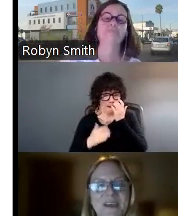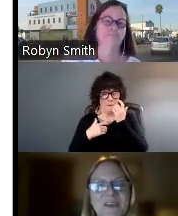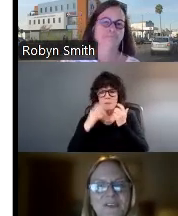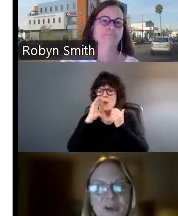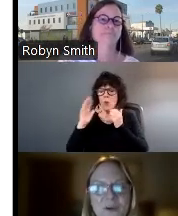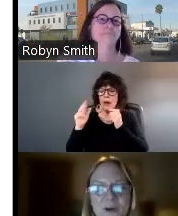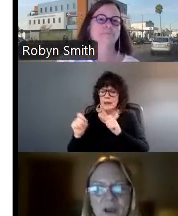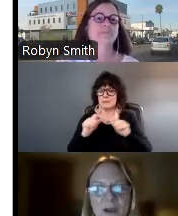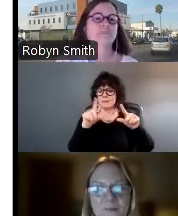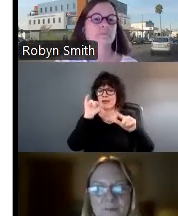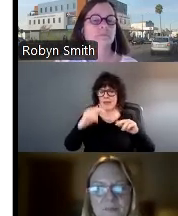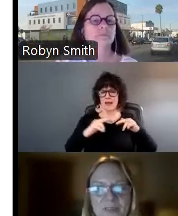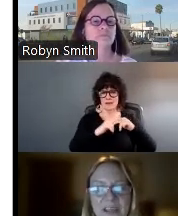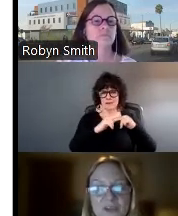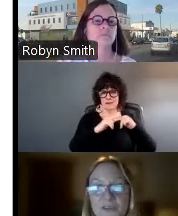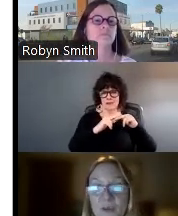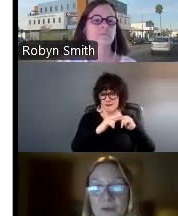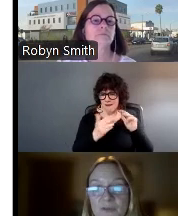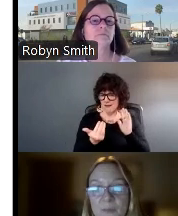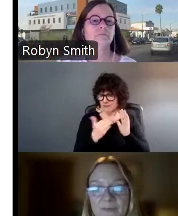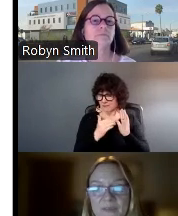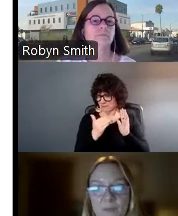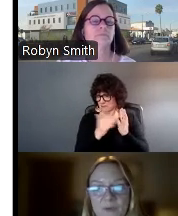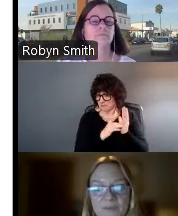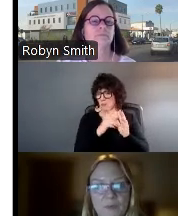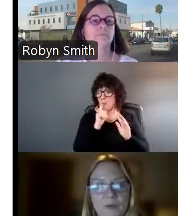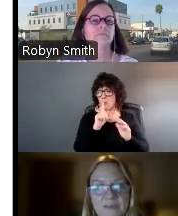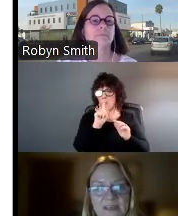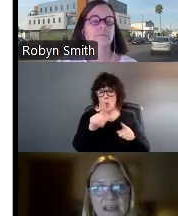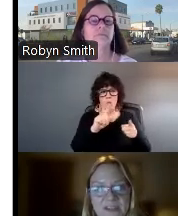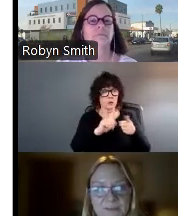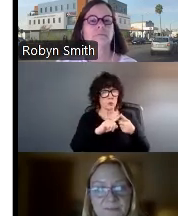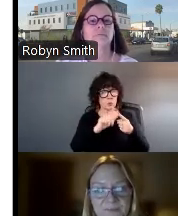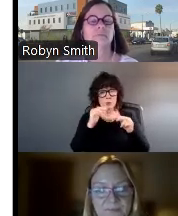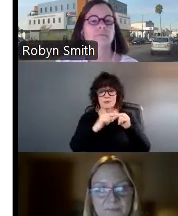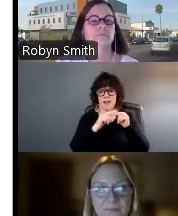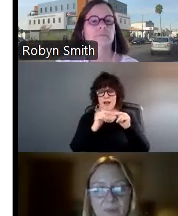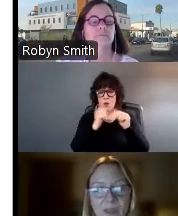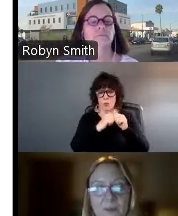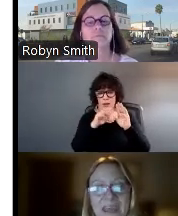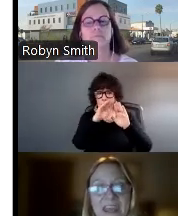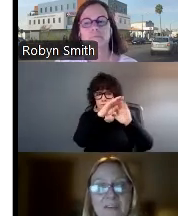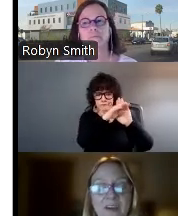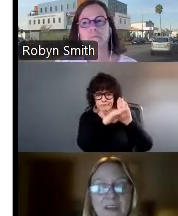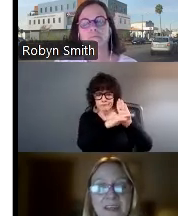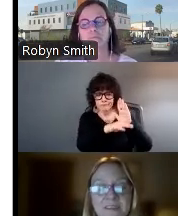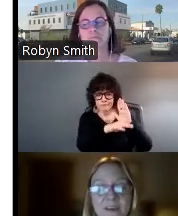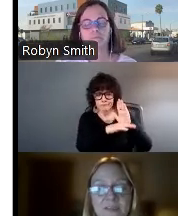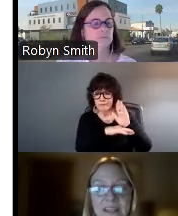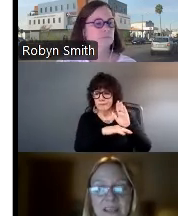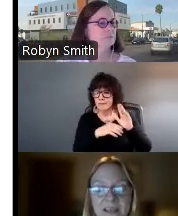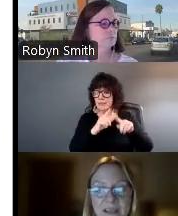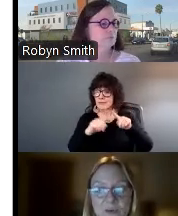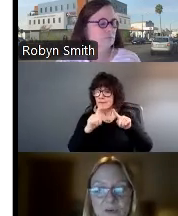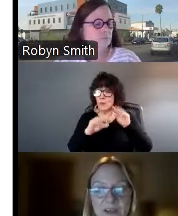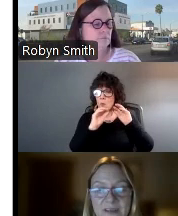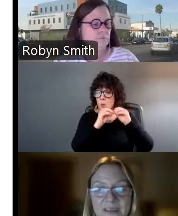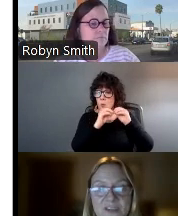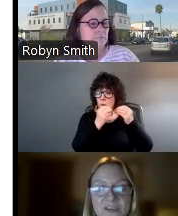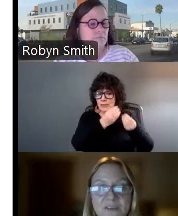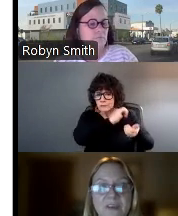you. So thank you so much, Robyn, for that wonderful presentation. Here are a list of the legal